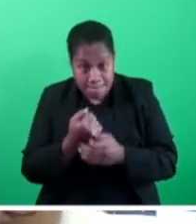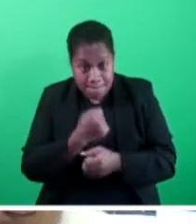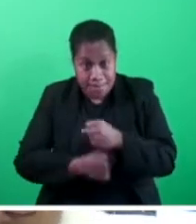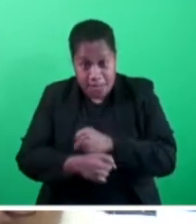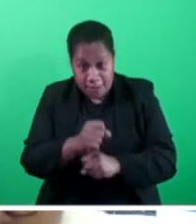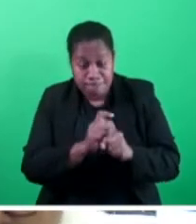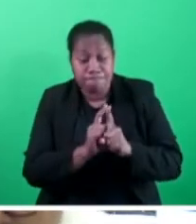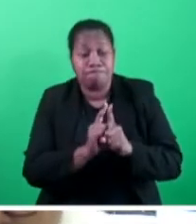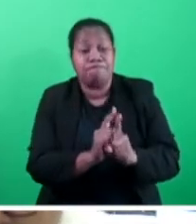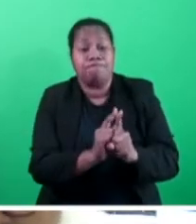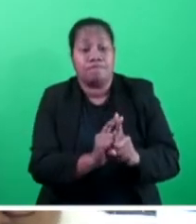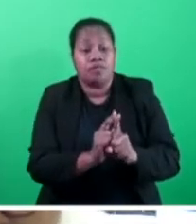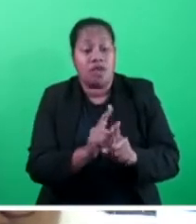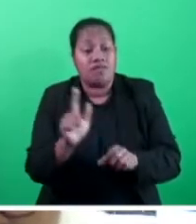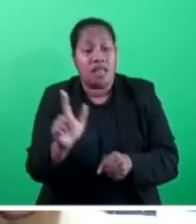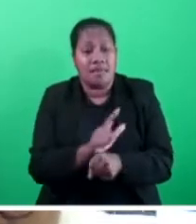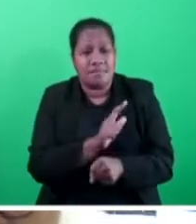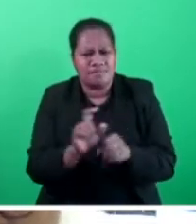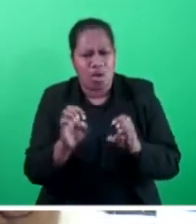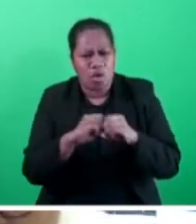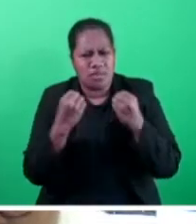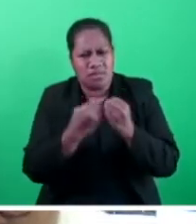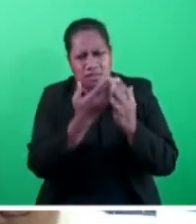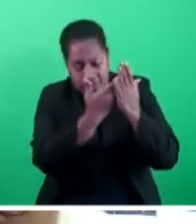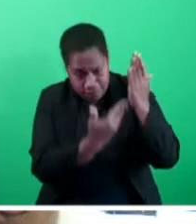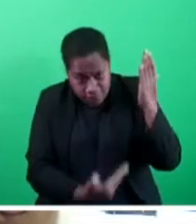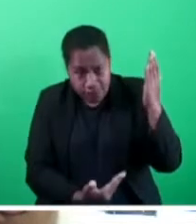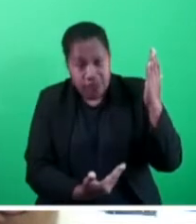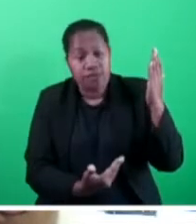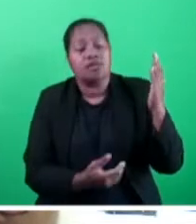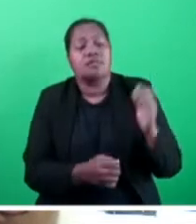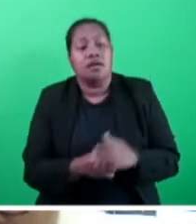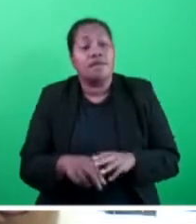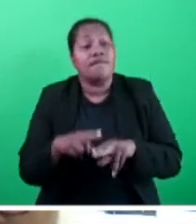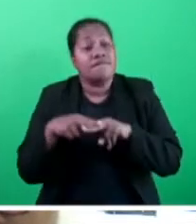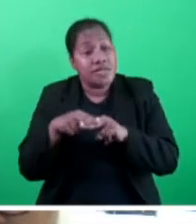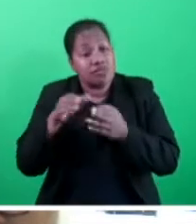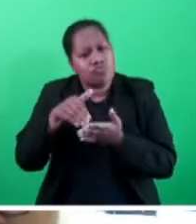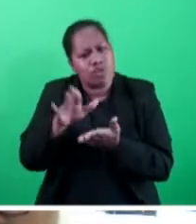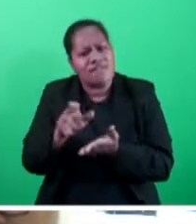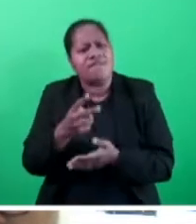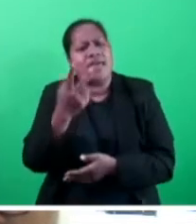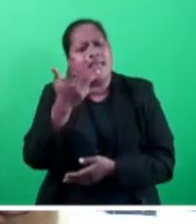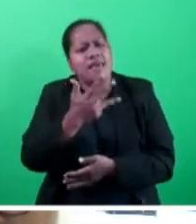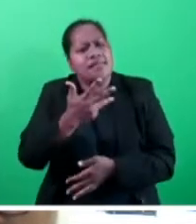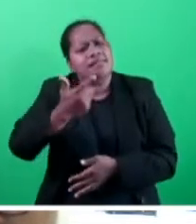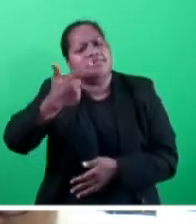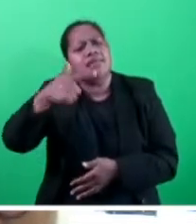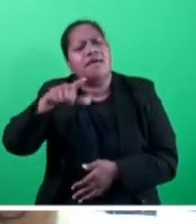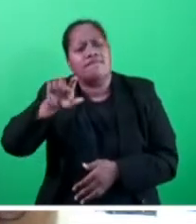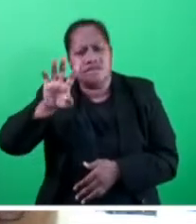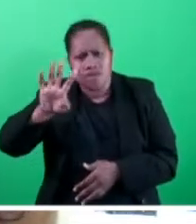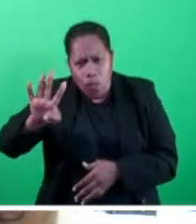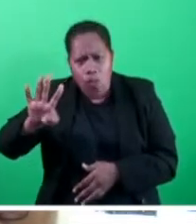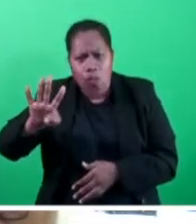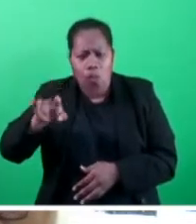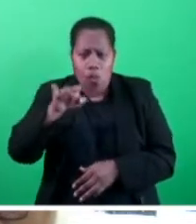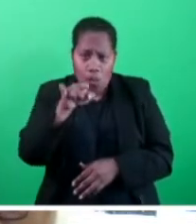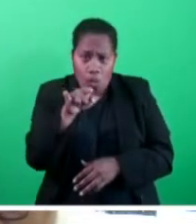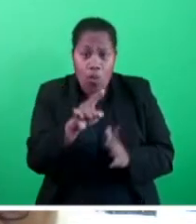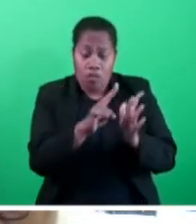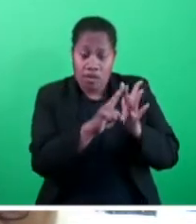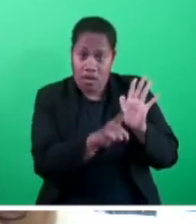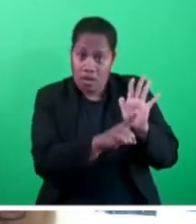Fixing Machinery Convention number 26, which Fiji ratified in 1974. In line with ILO